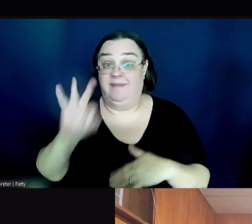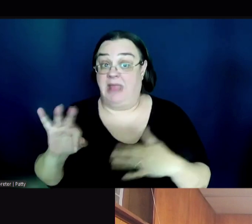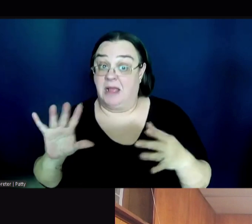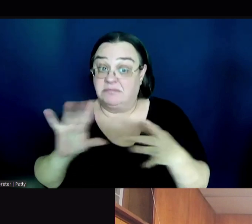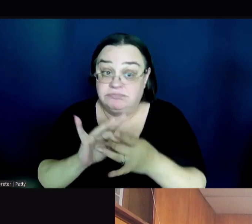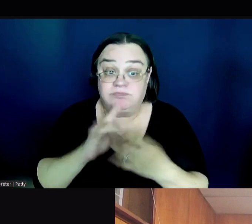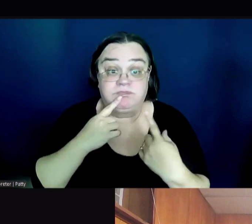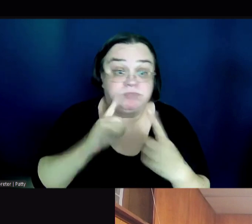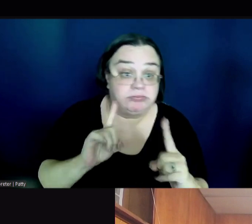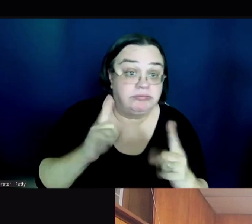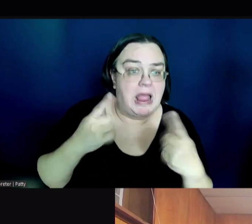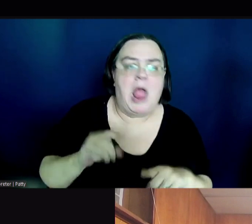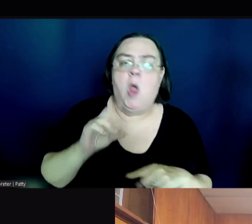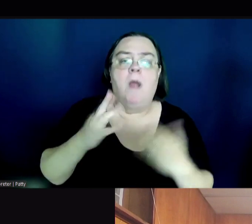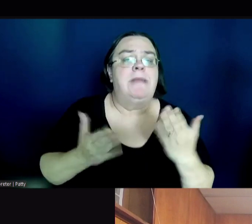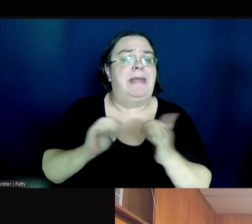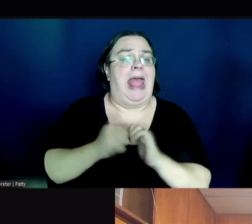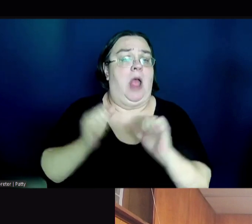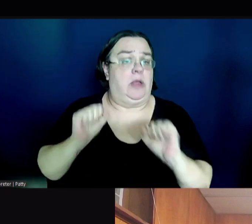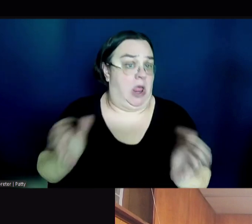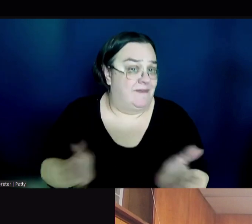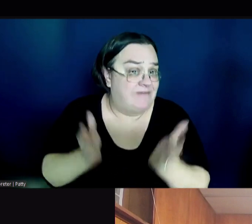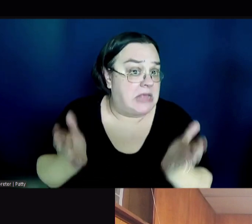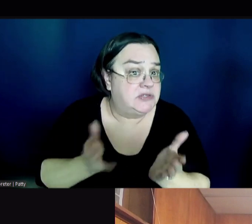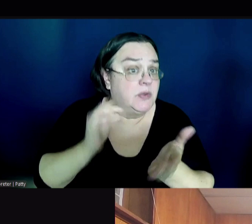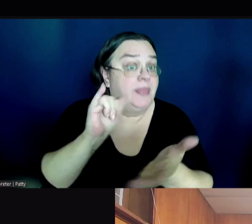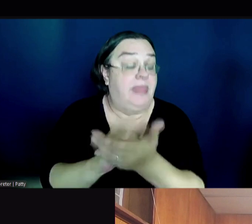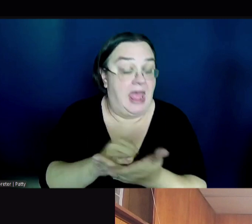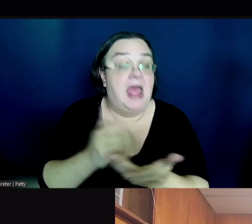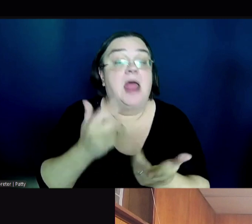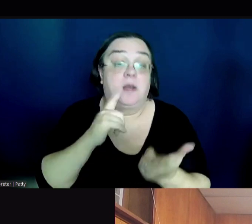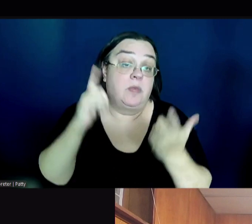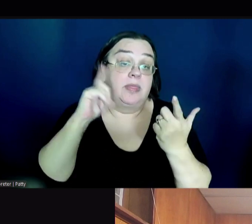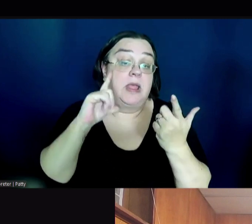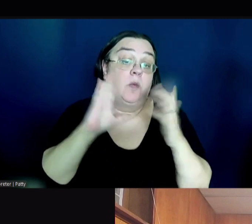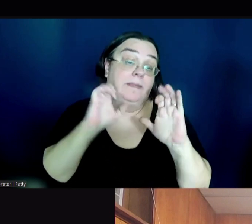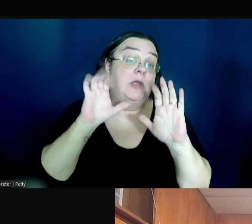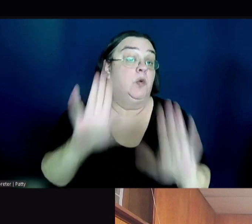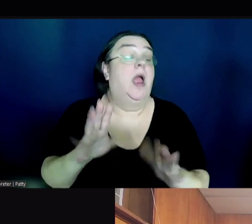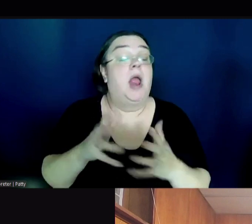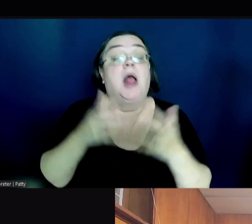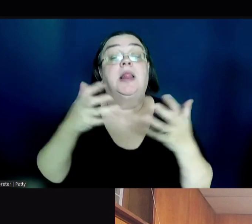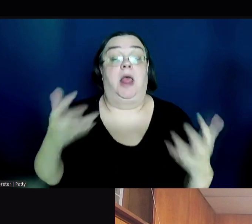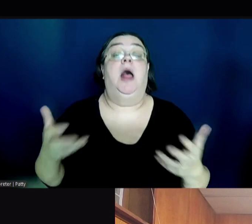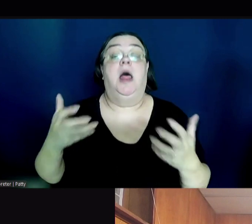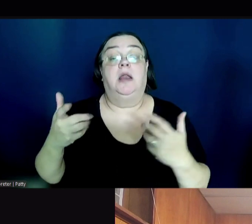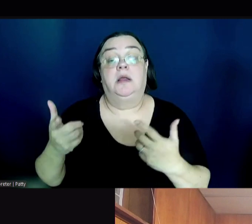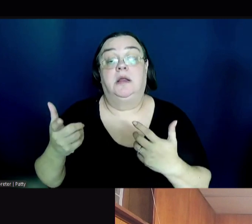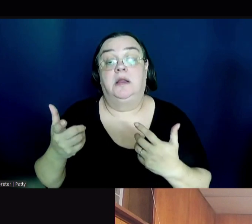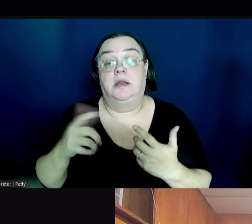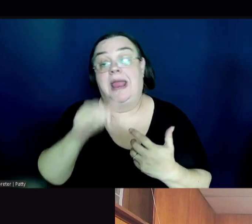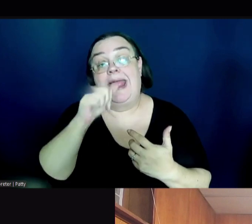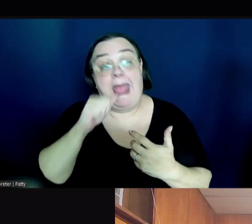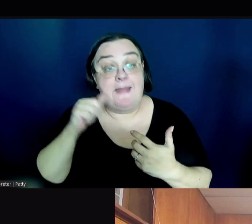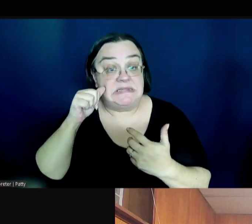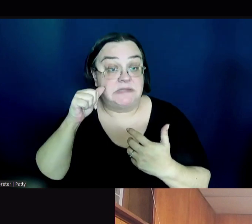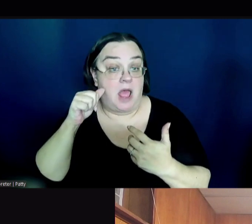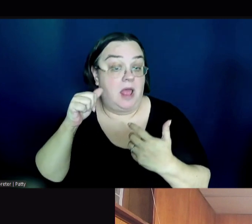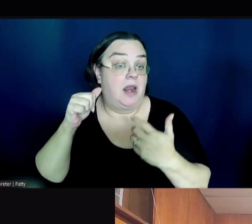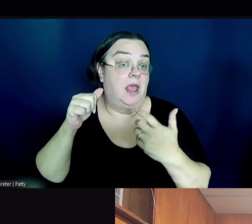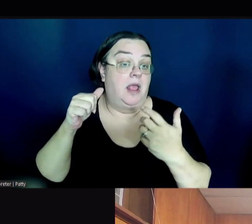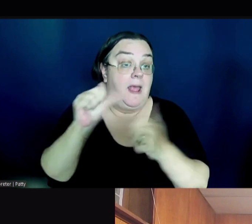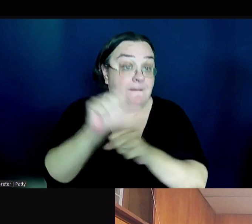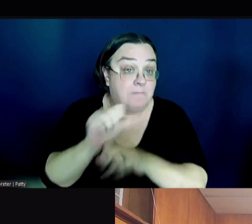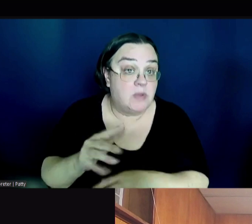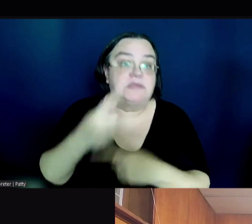we can foster that, but it'd be really great. A lot of Metro, a lot of Amazon employees are coming from the